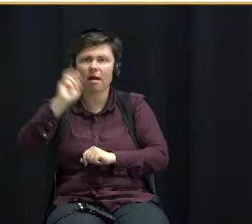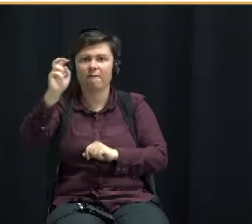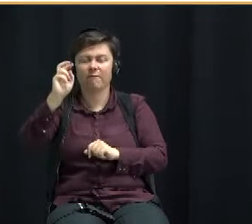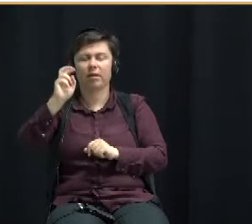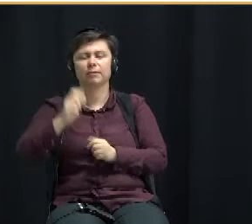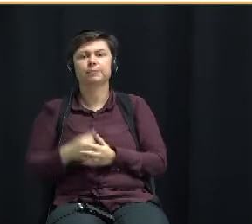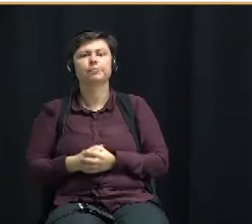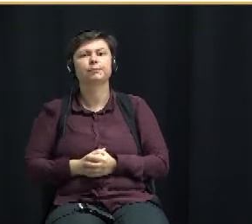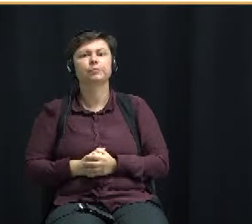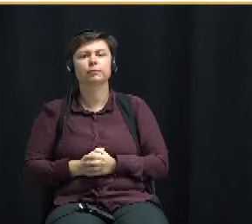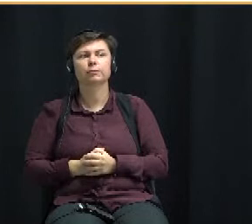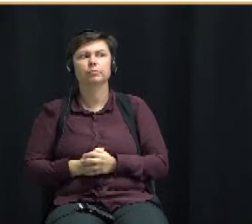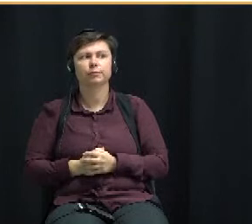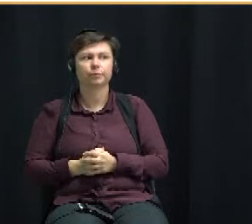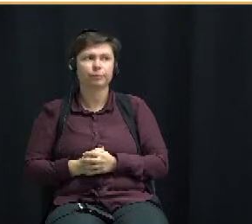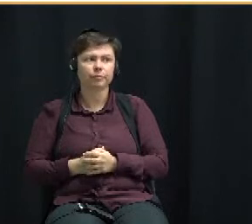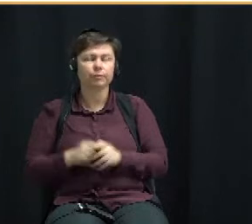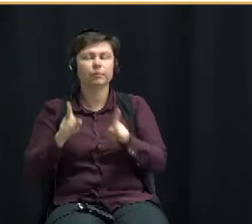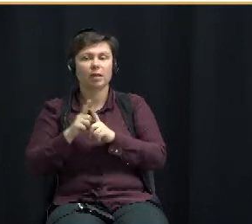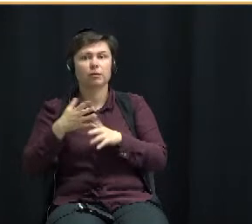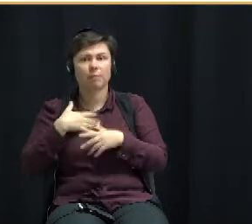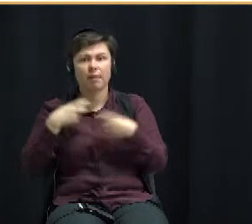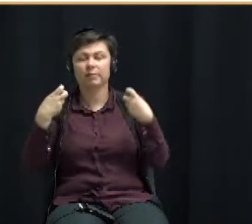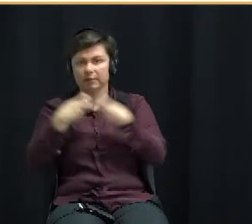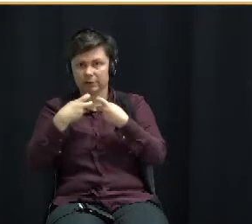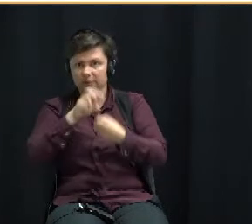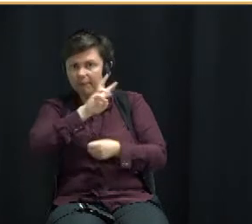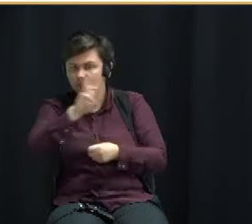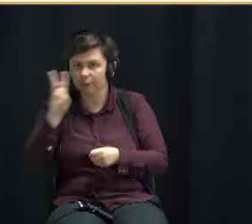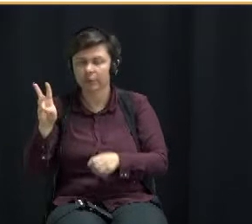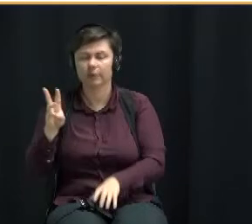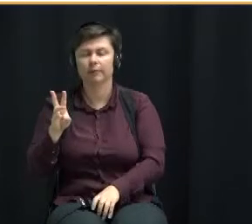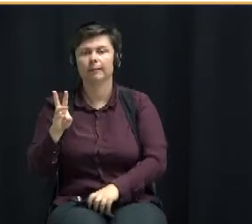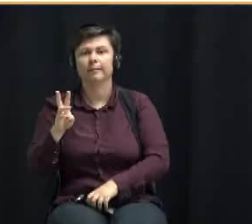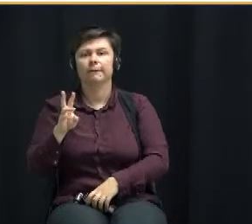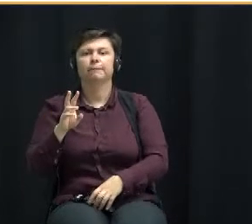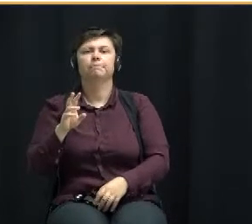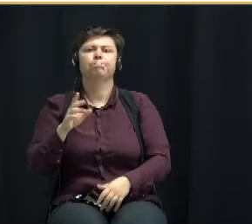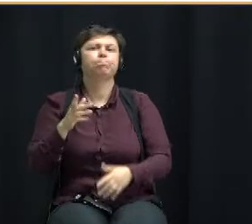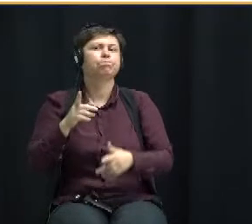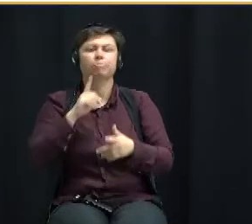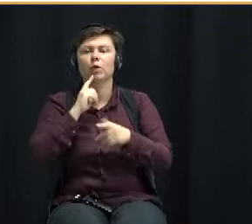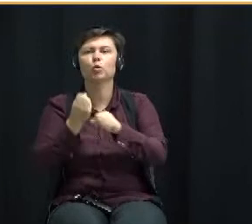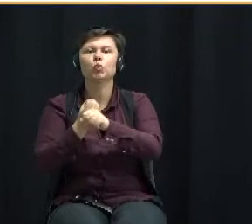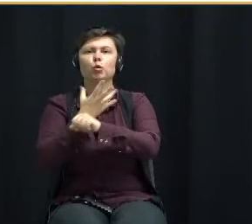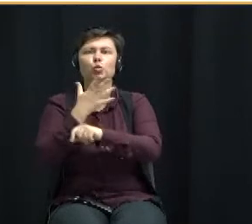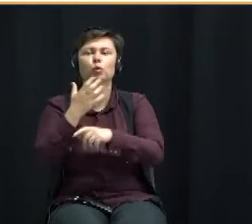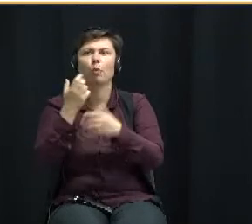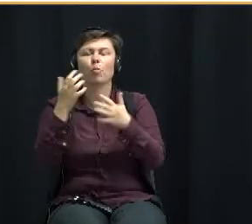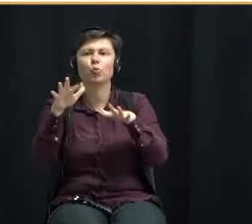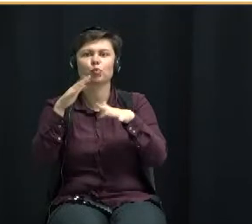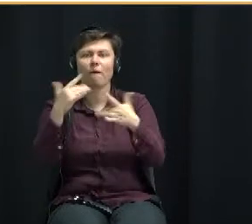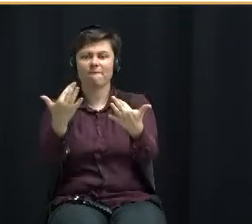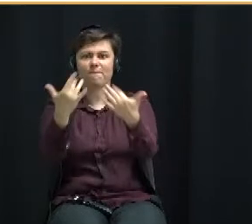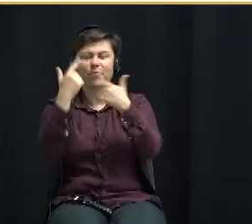websites that are so they are so inspirational. And from the